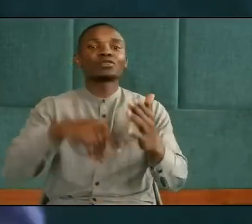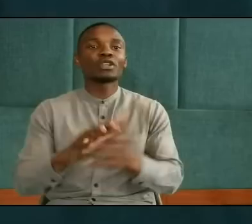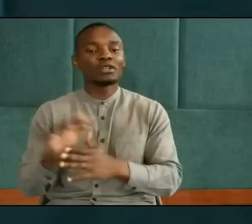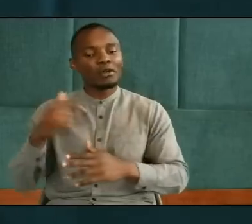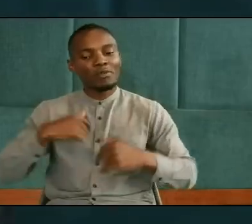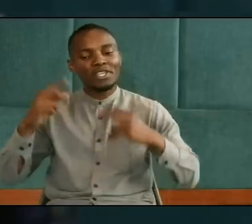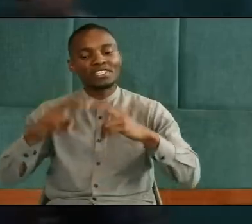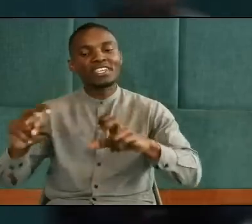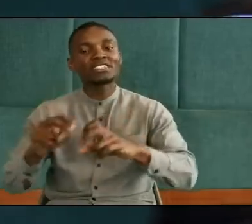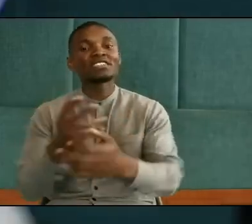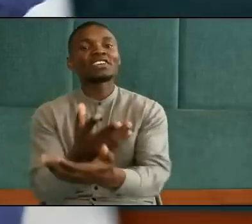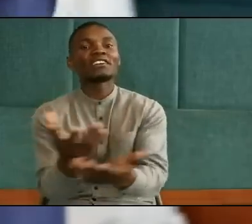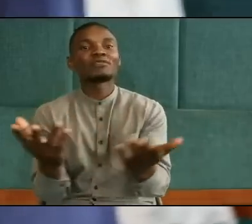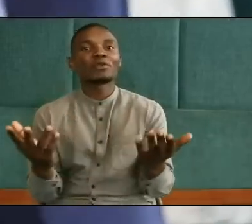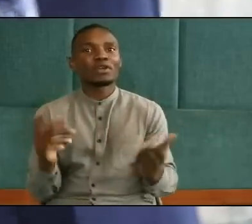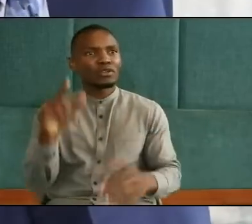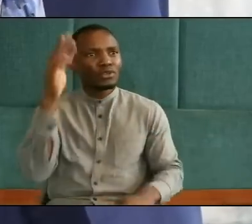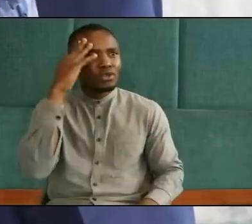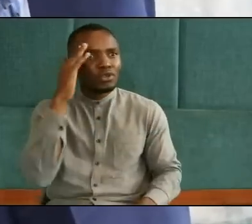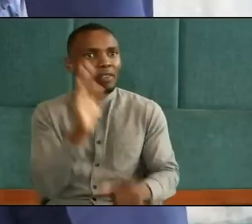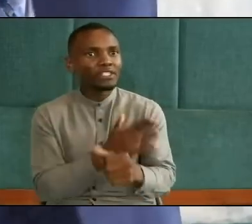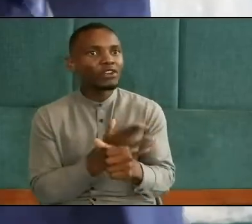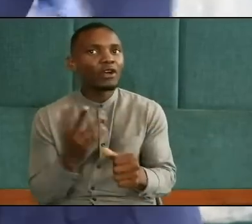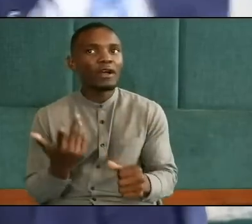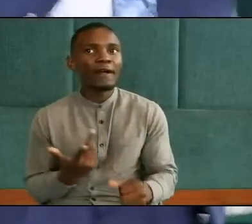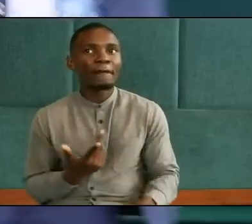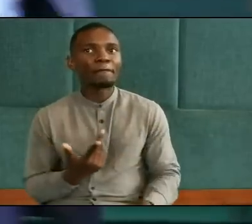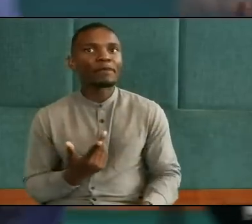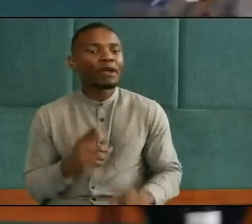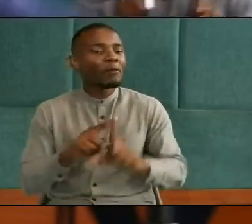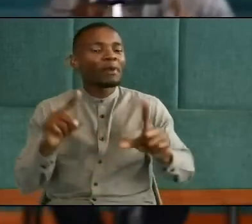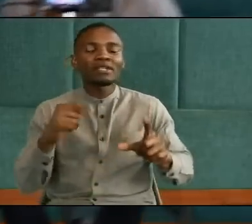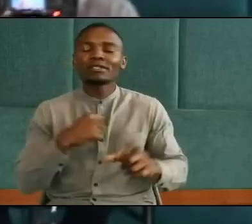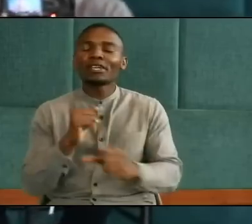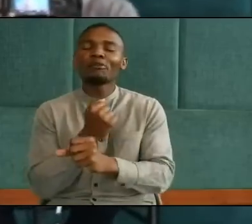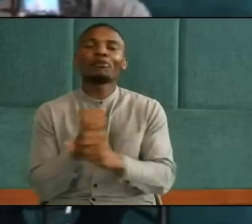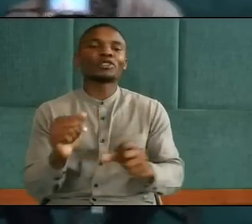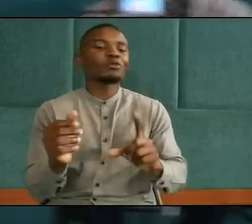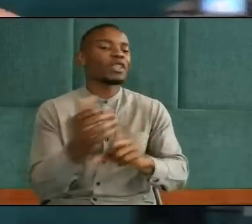over. You know that song? Couldn't find nobody.